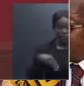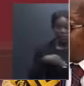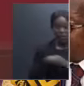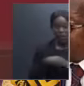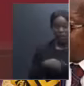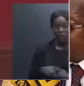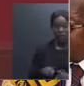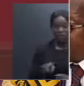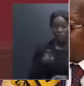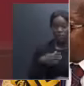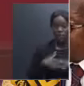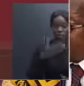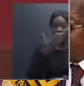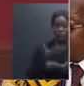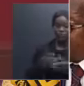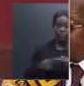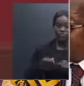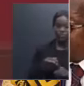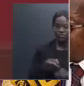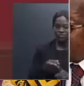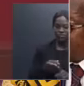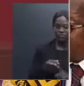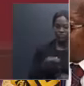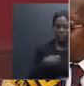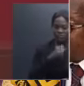but you are my very good friend, so